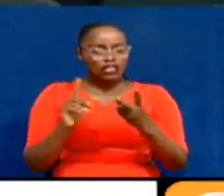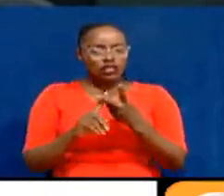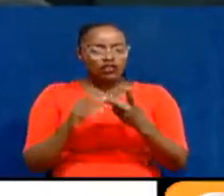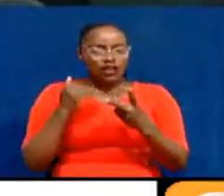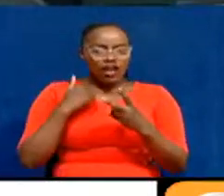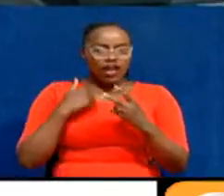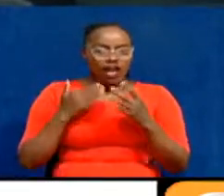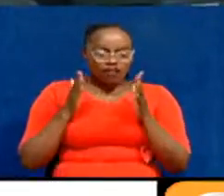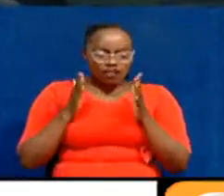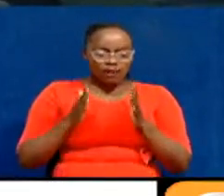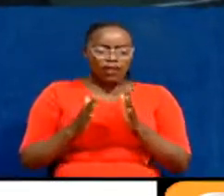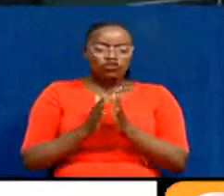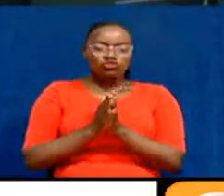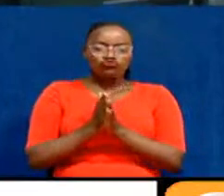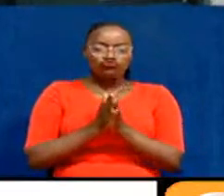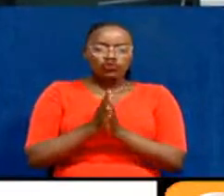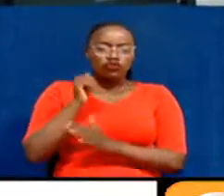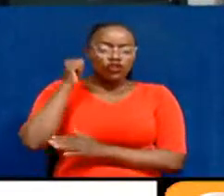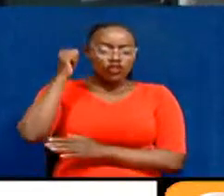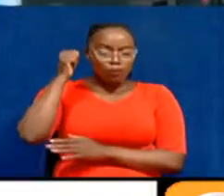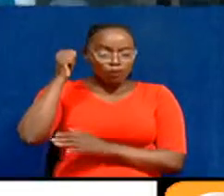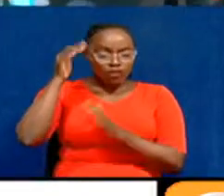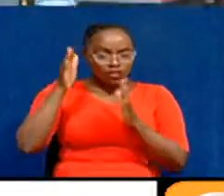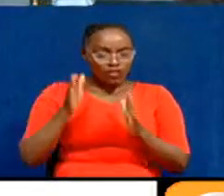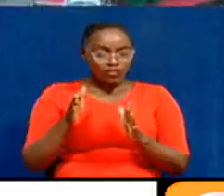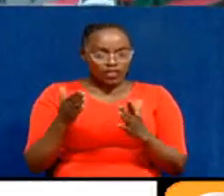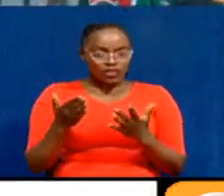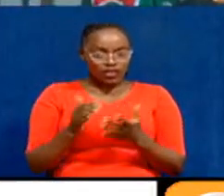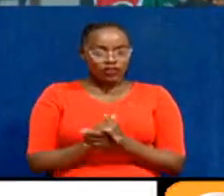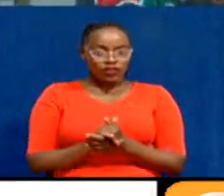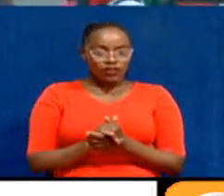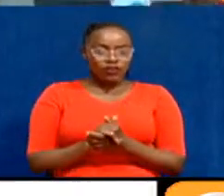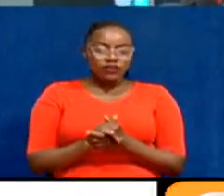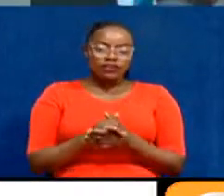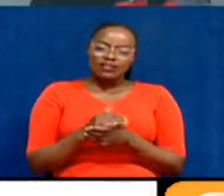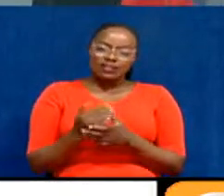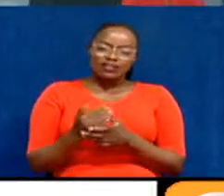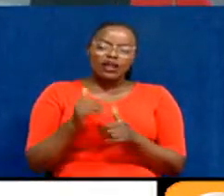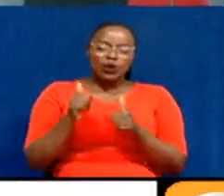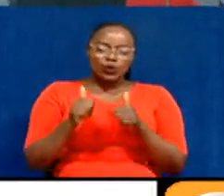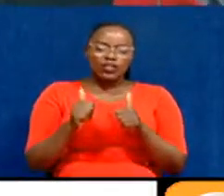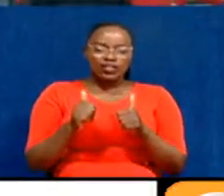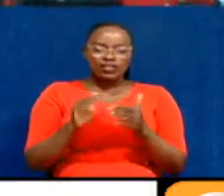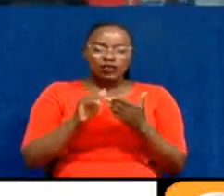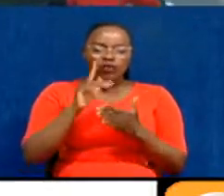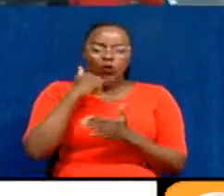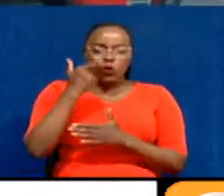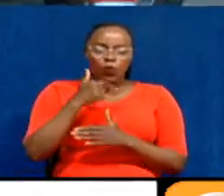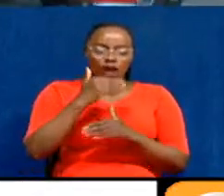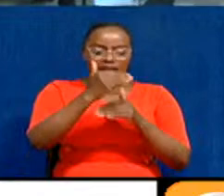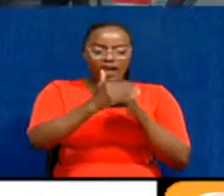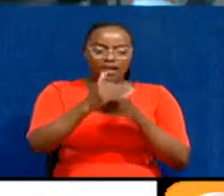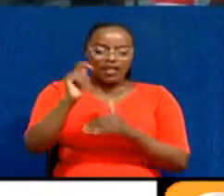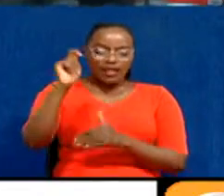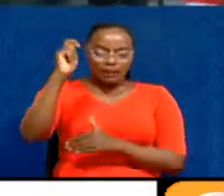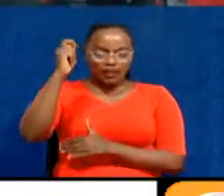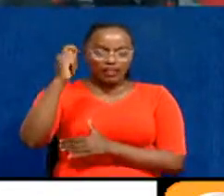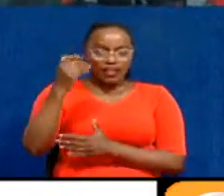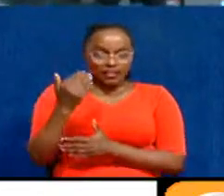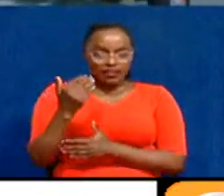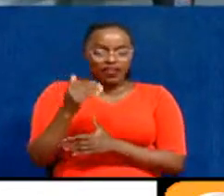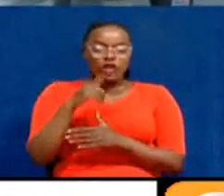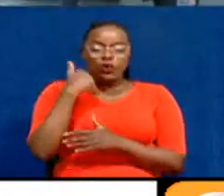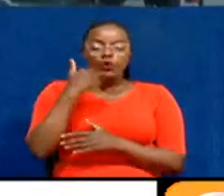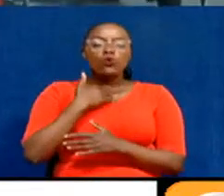also the personal interest of the political players. Especially those around the presidency. Yeah, especially those around the presidency and